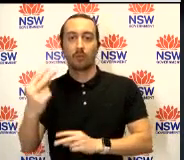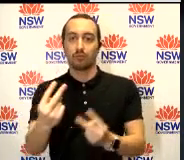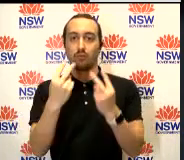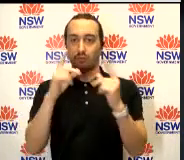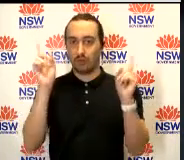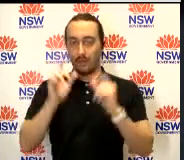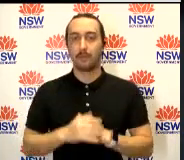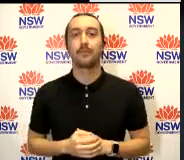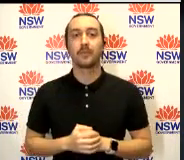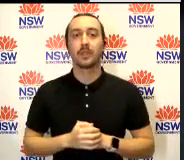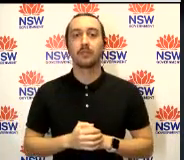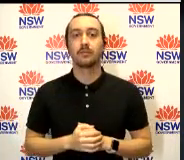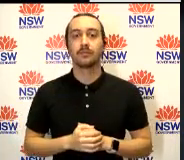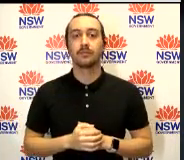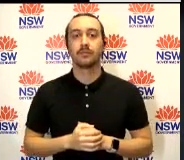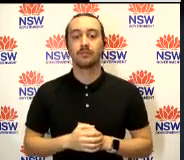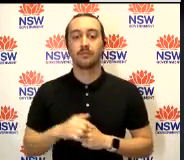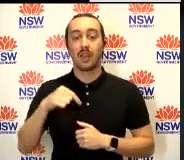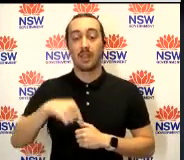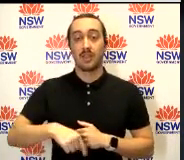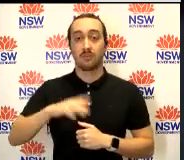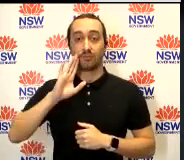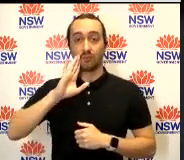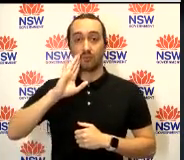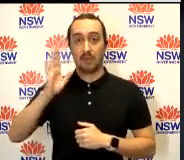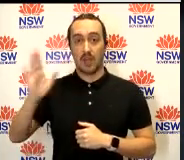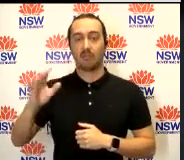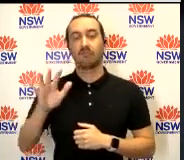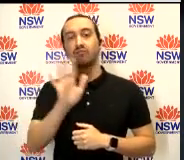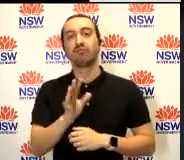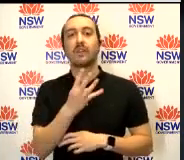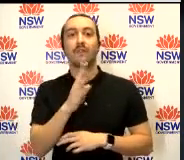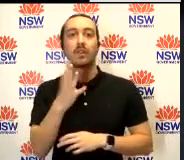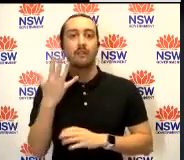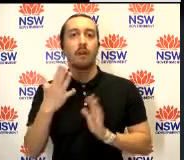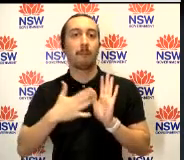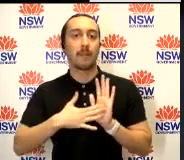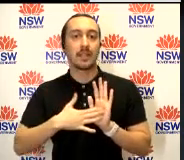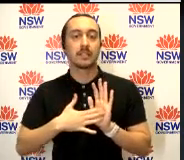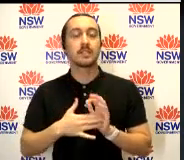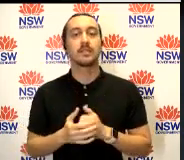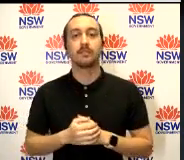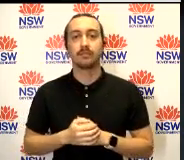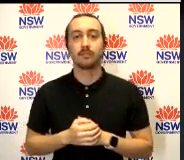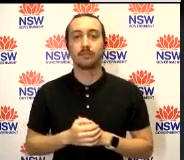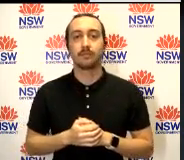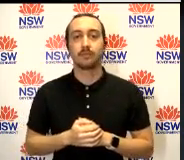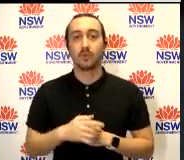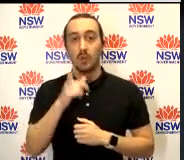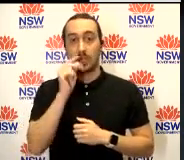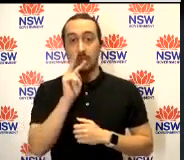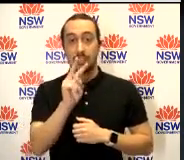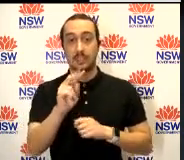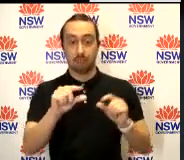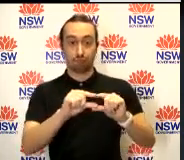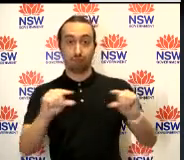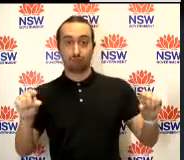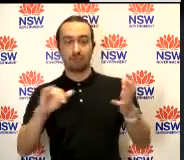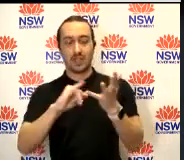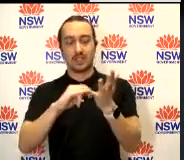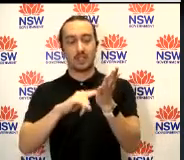This webinar session will run for approximately 45 minutes. As you can see, Slido is enabled on your